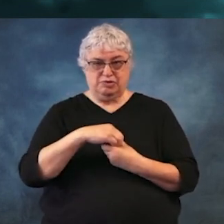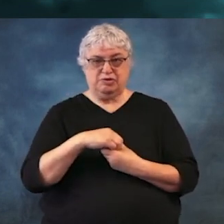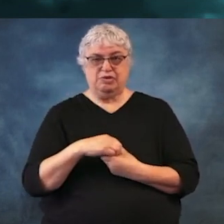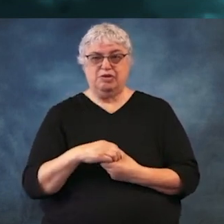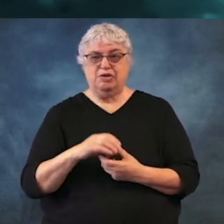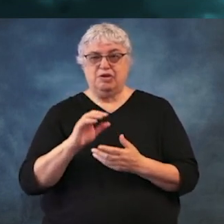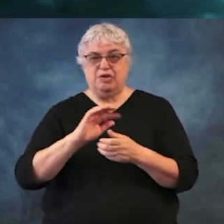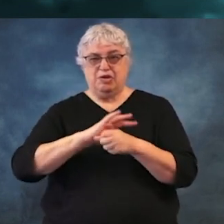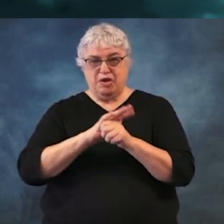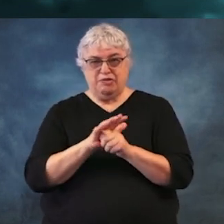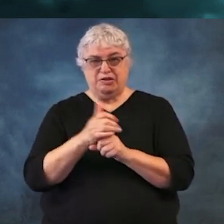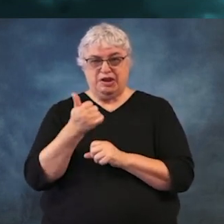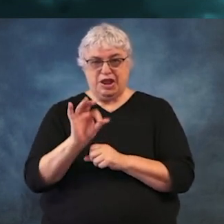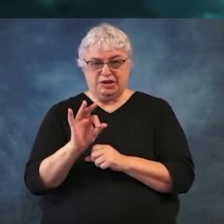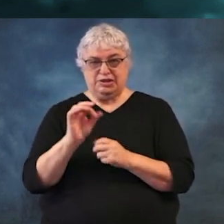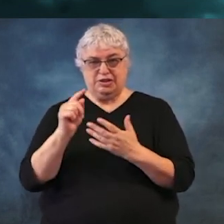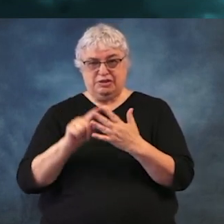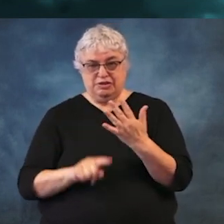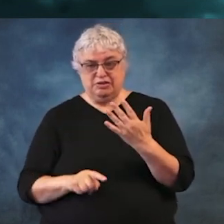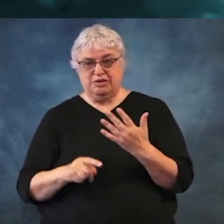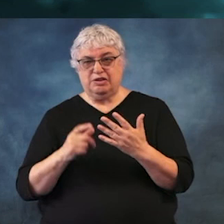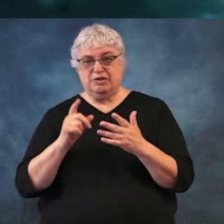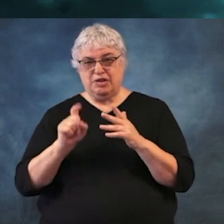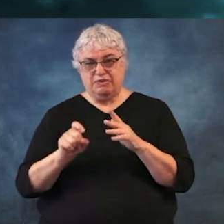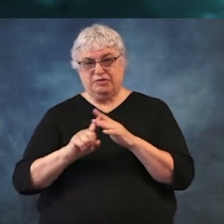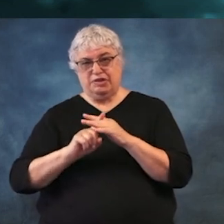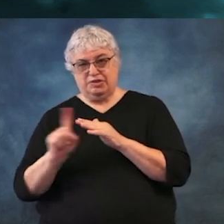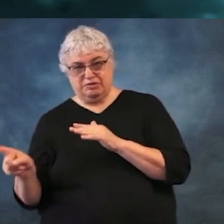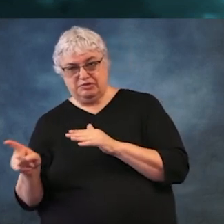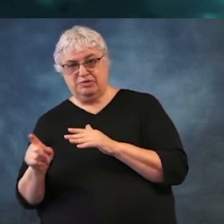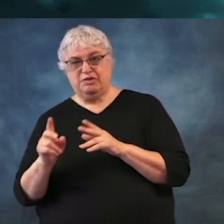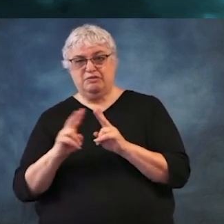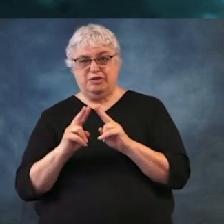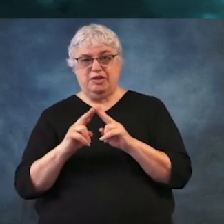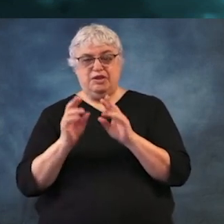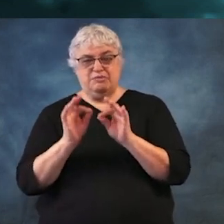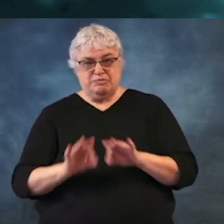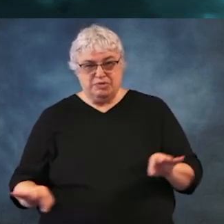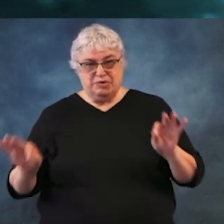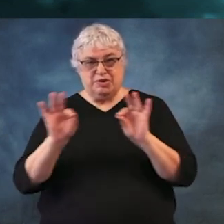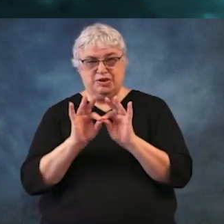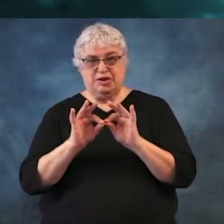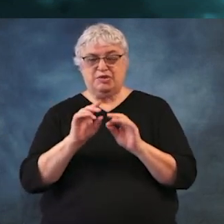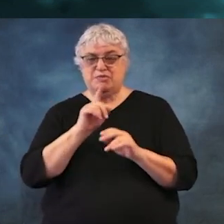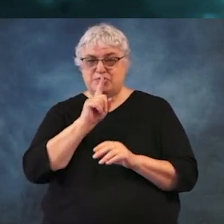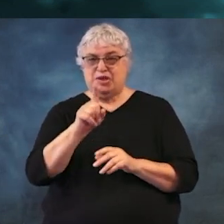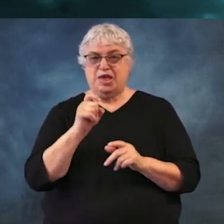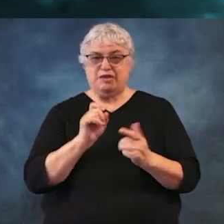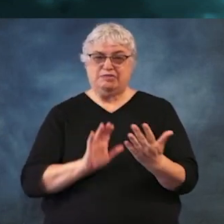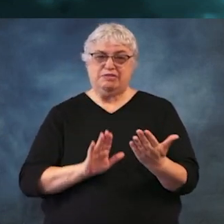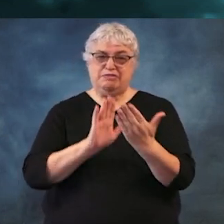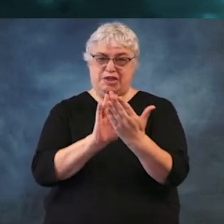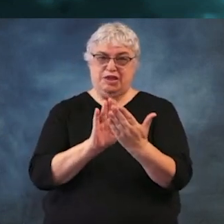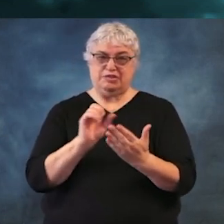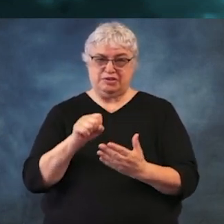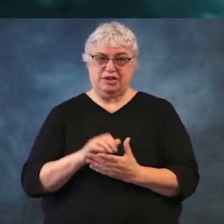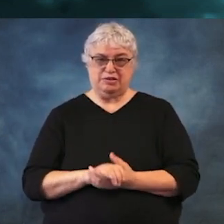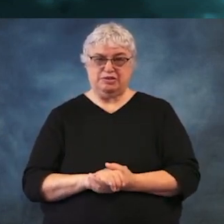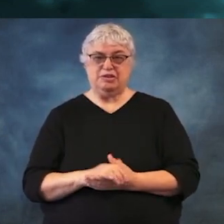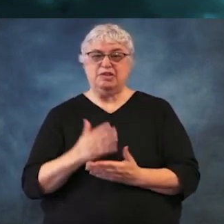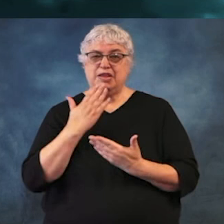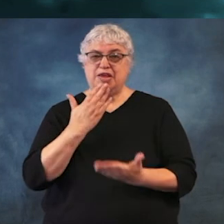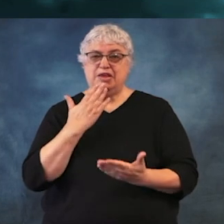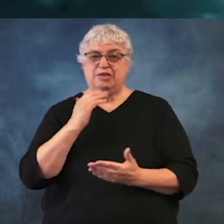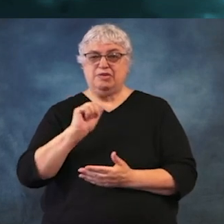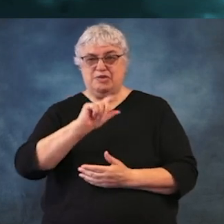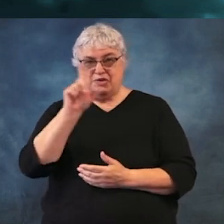case that we do need to evacuate. But these are very real issues that we're all having to deal with. And I thank you